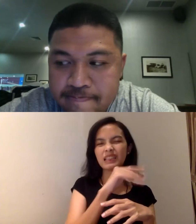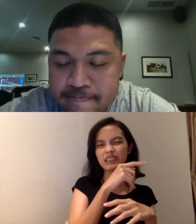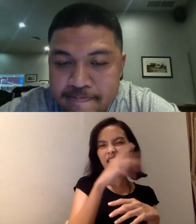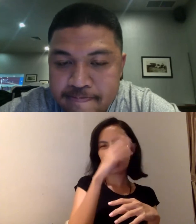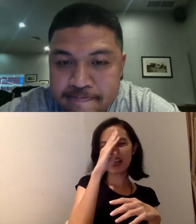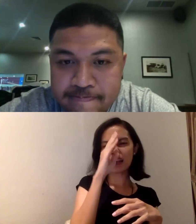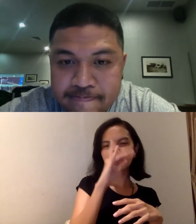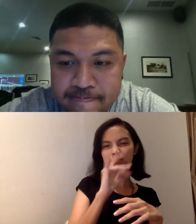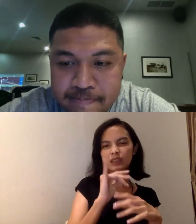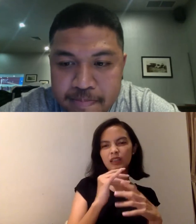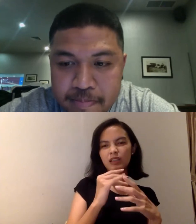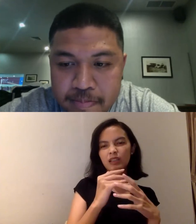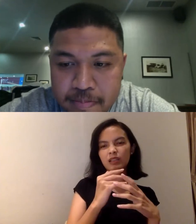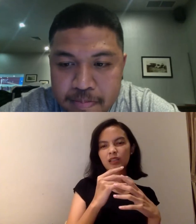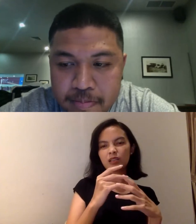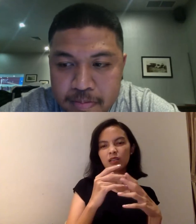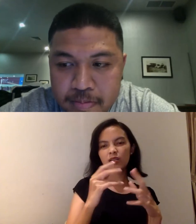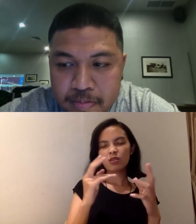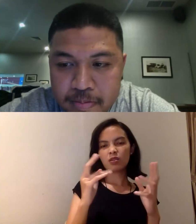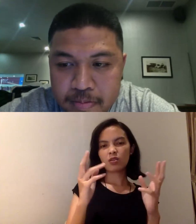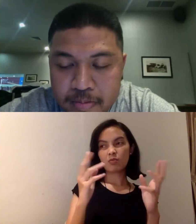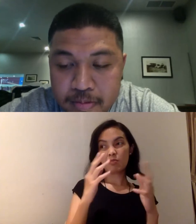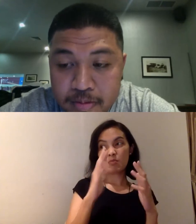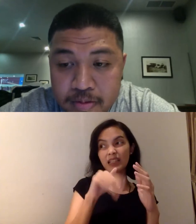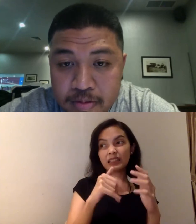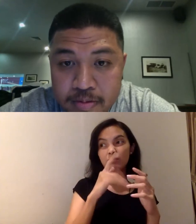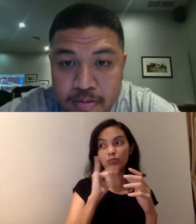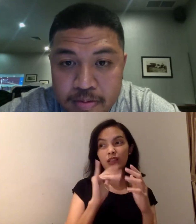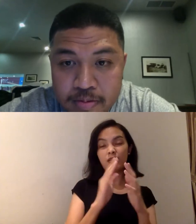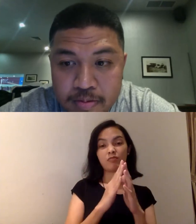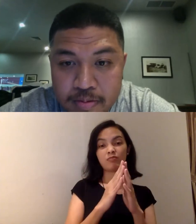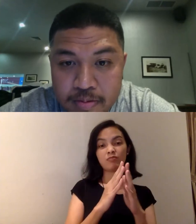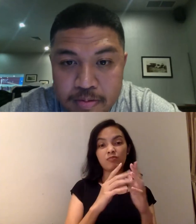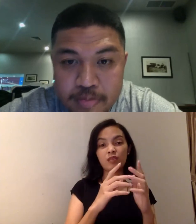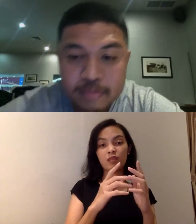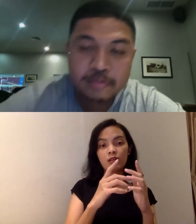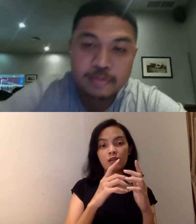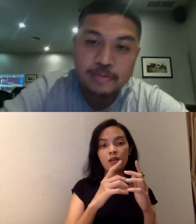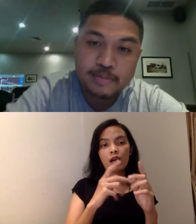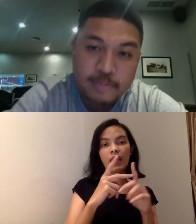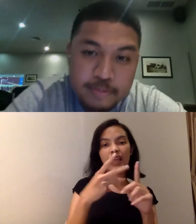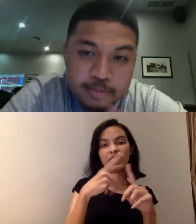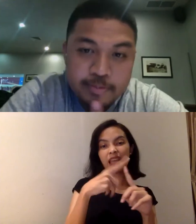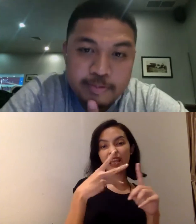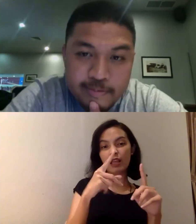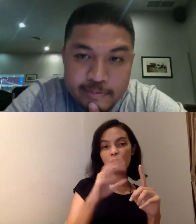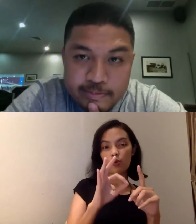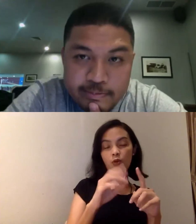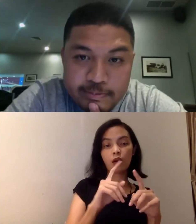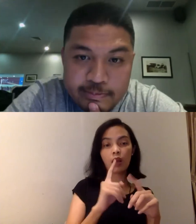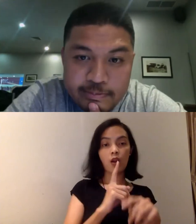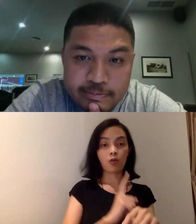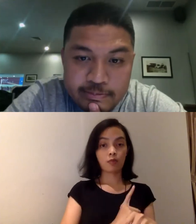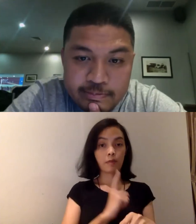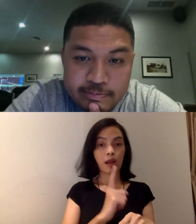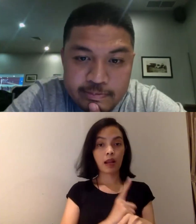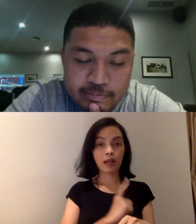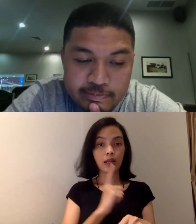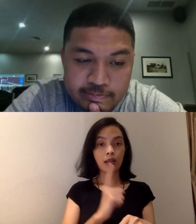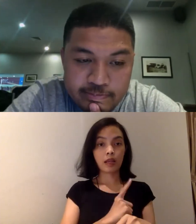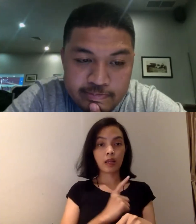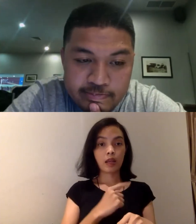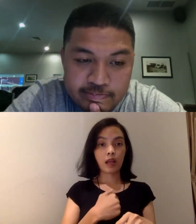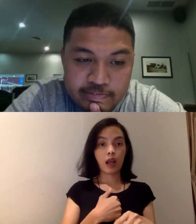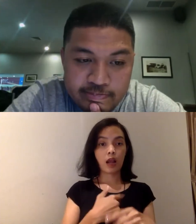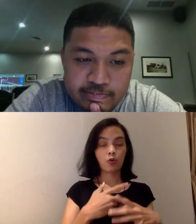from privileged racial background, for example, and mine, I am a triple